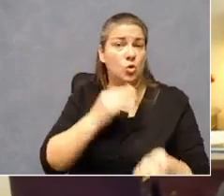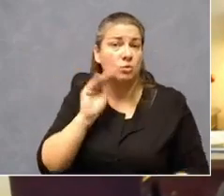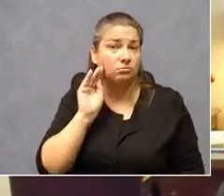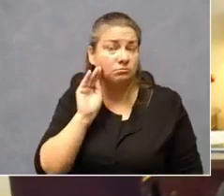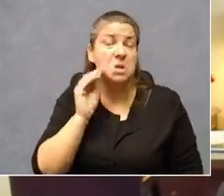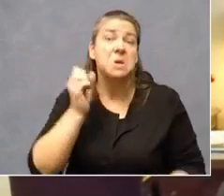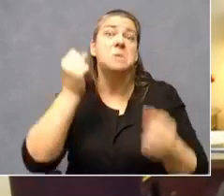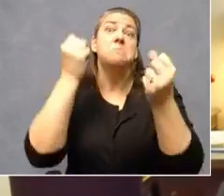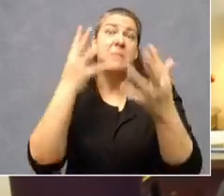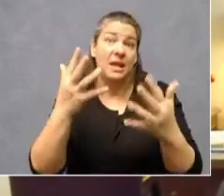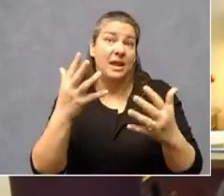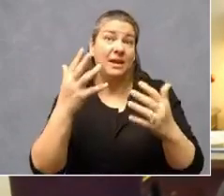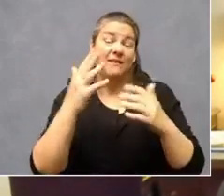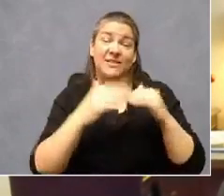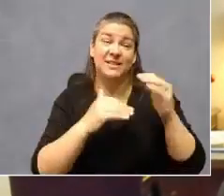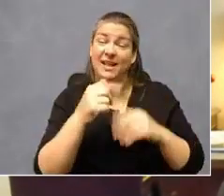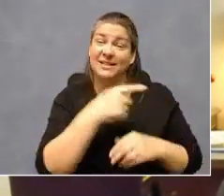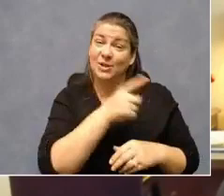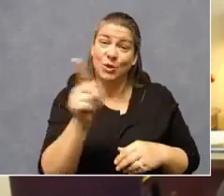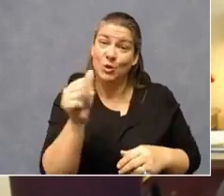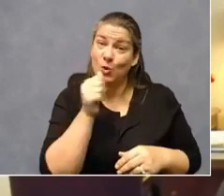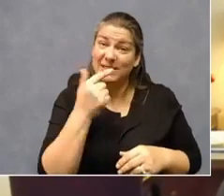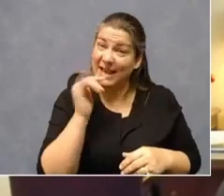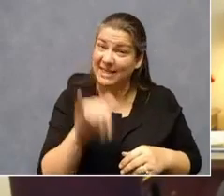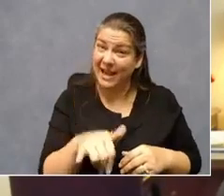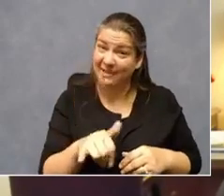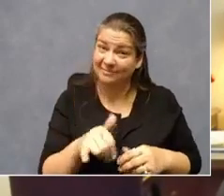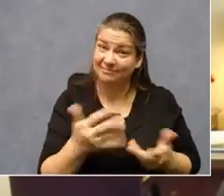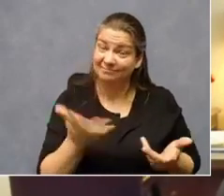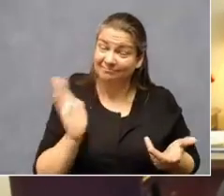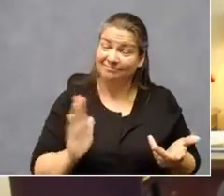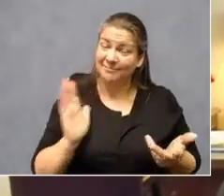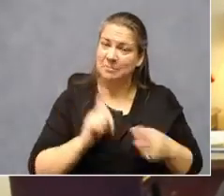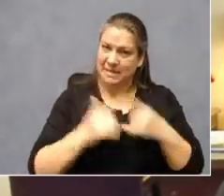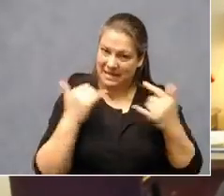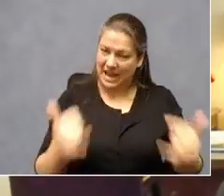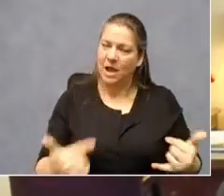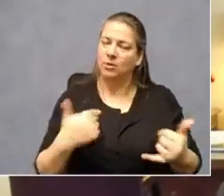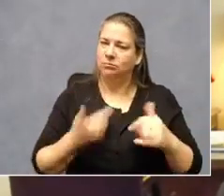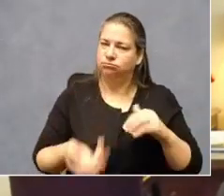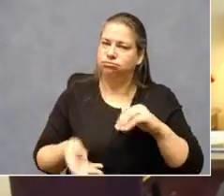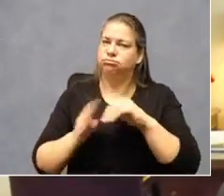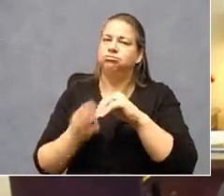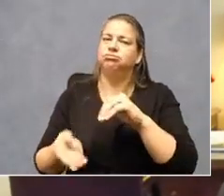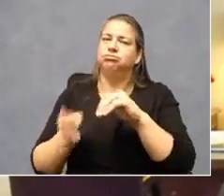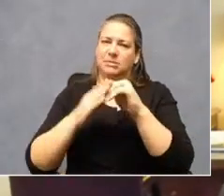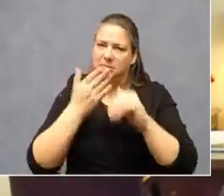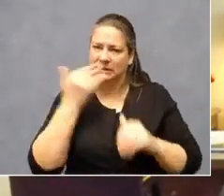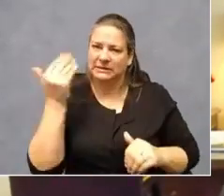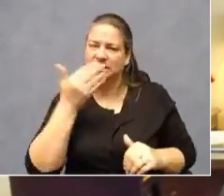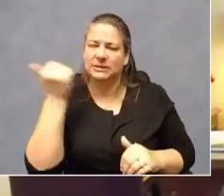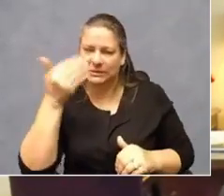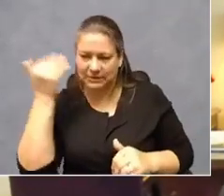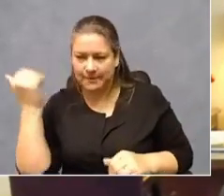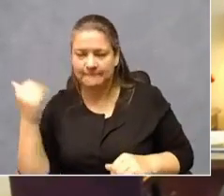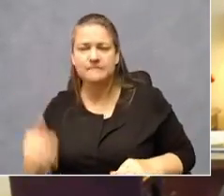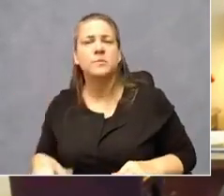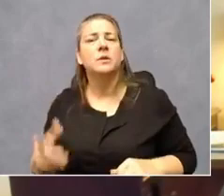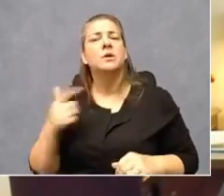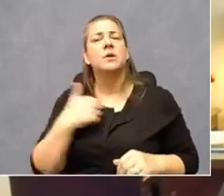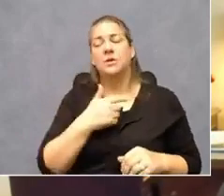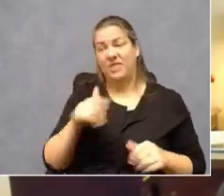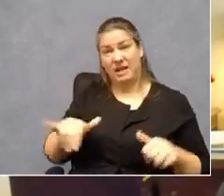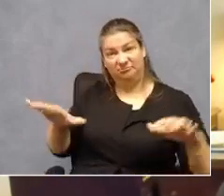that. We also deployed a plan around testing supplies, around